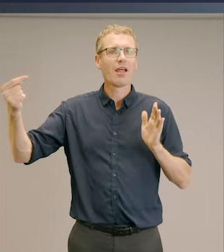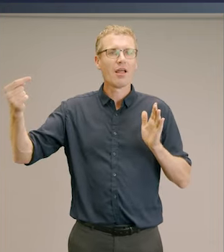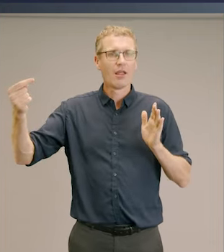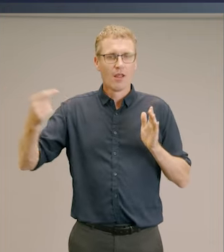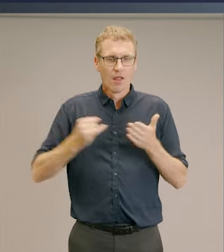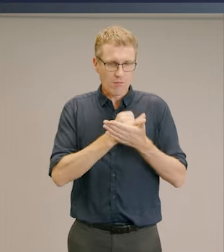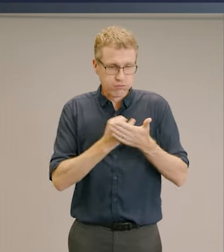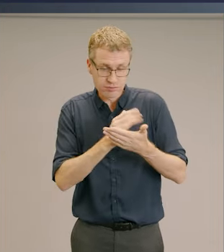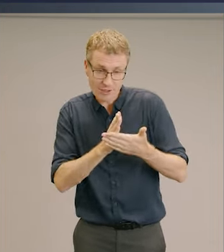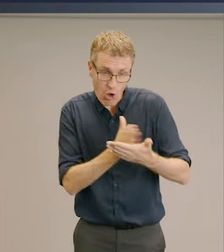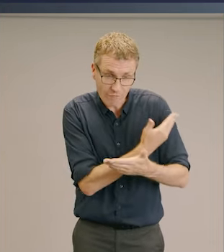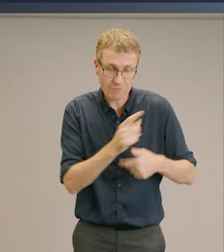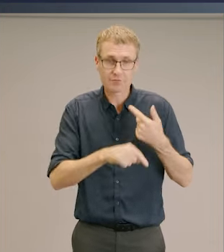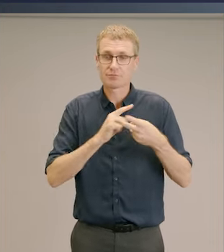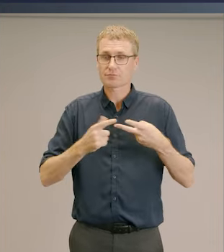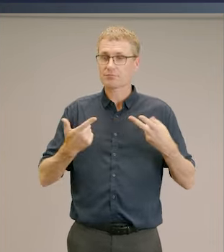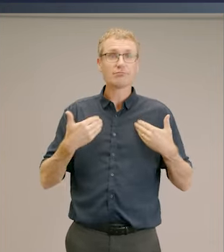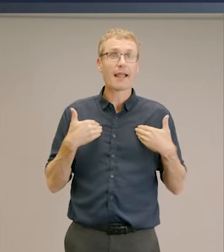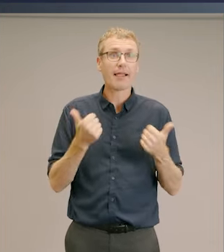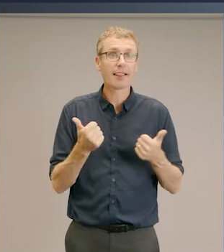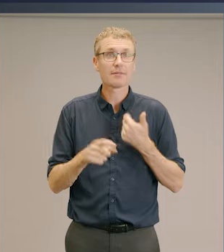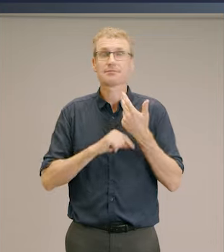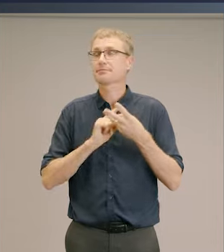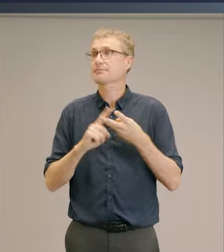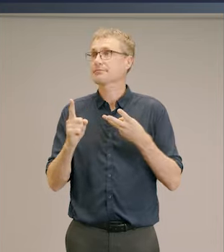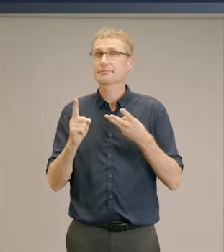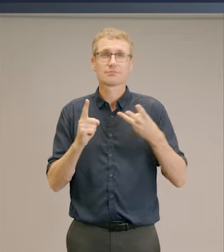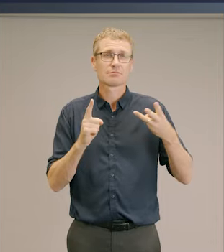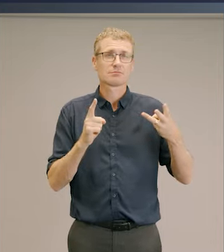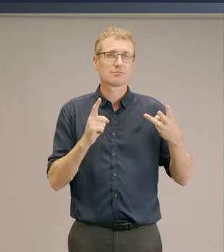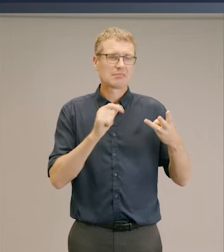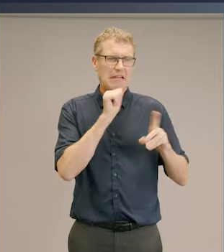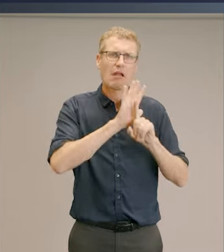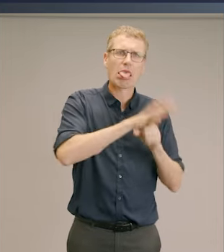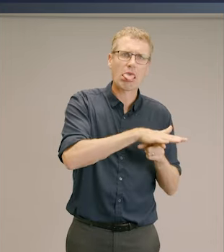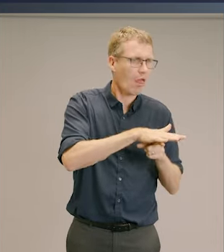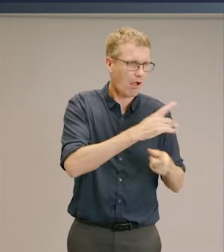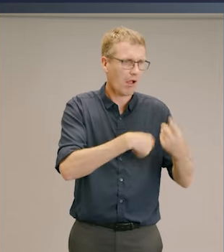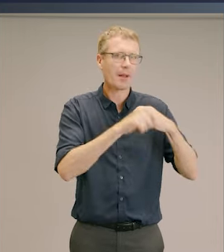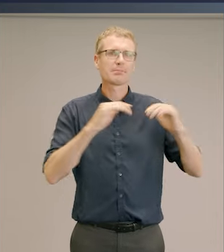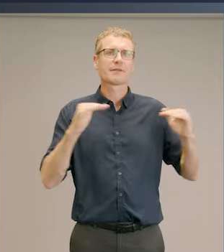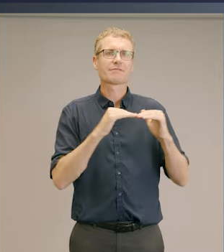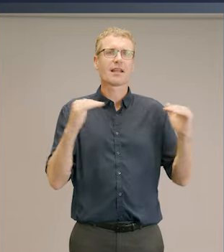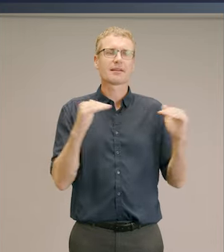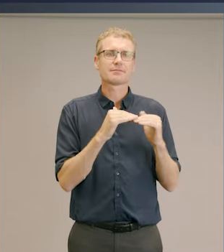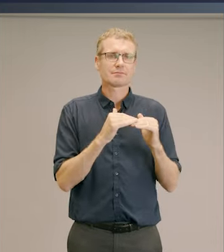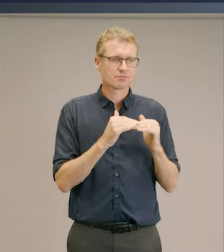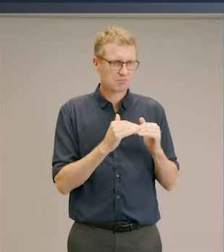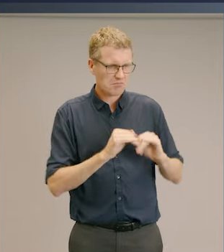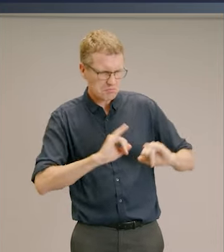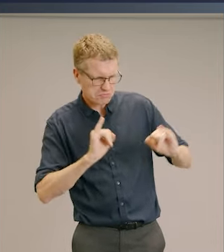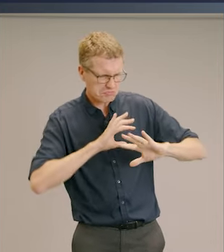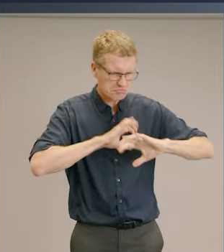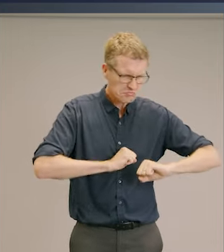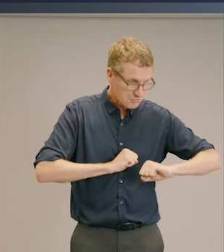giving eternal life, healing and delivering us from all kinds of evil, bringing justice, putting things right, making all